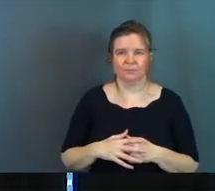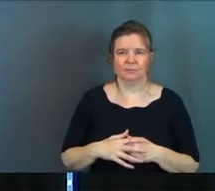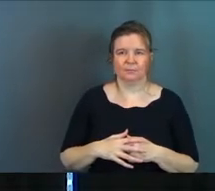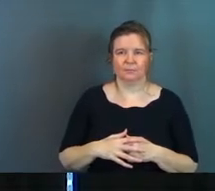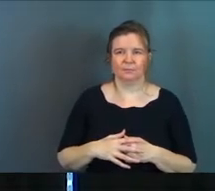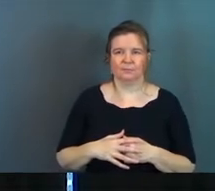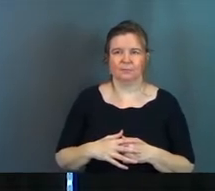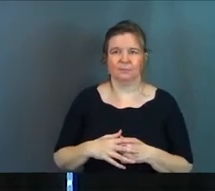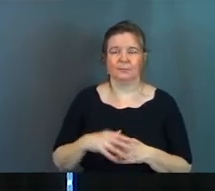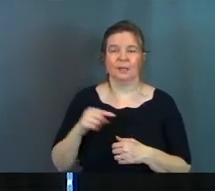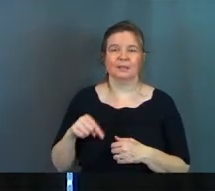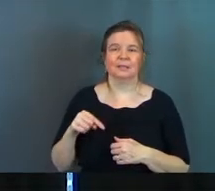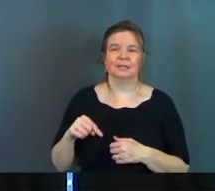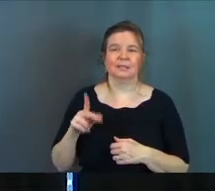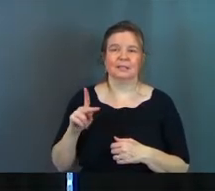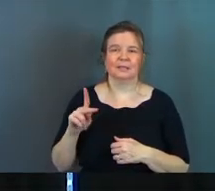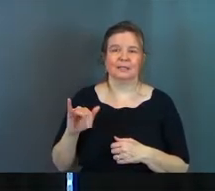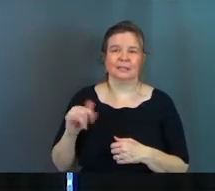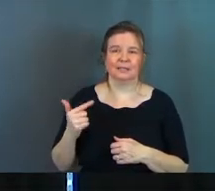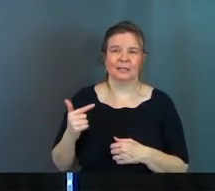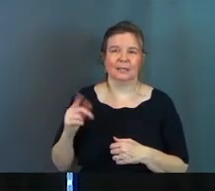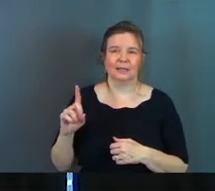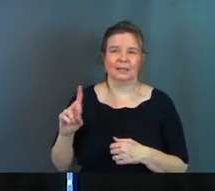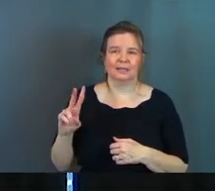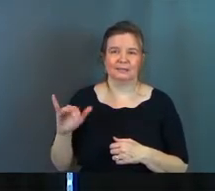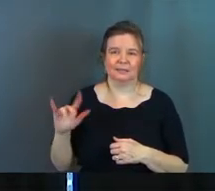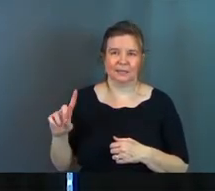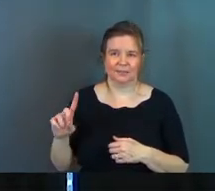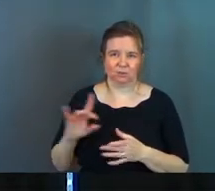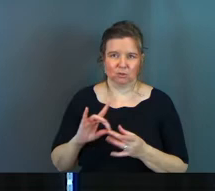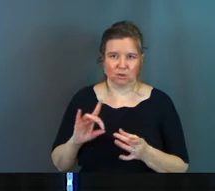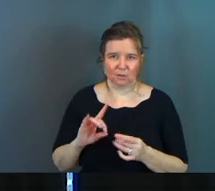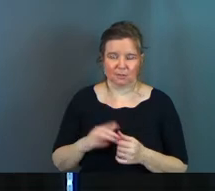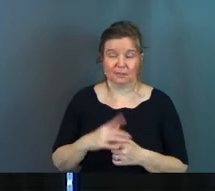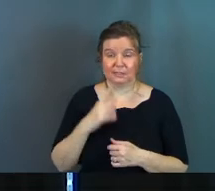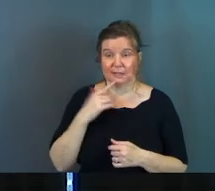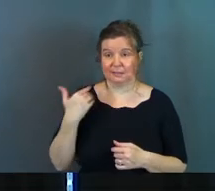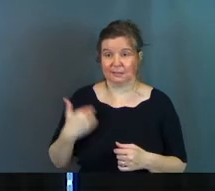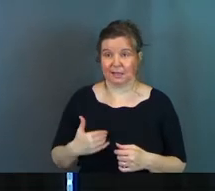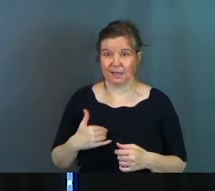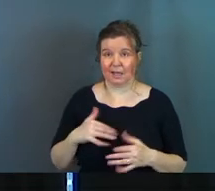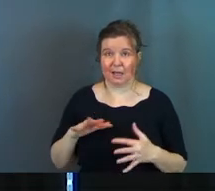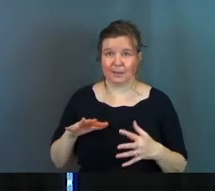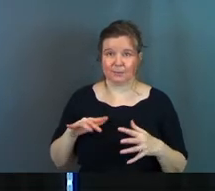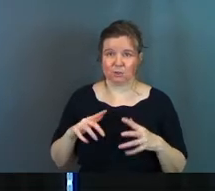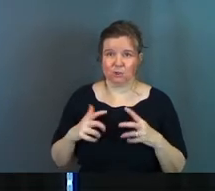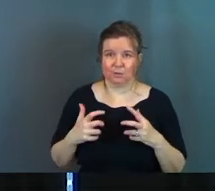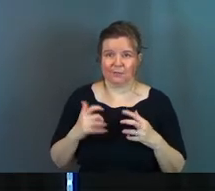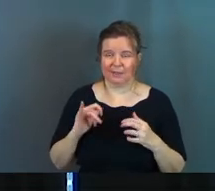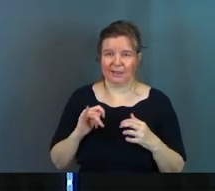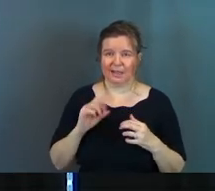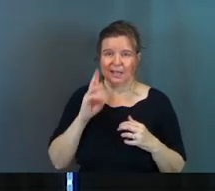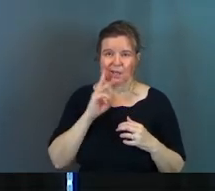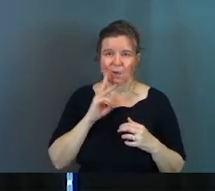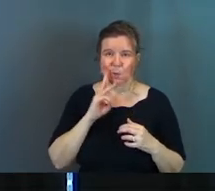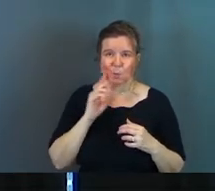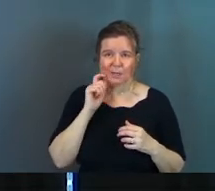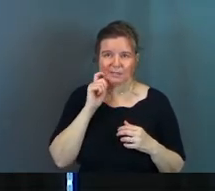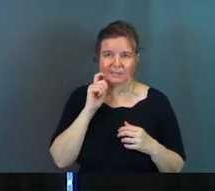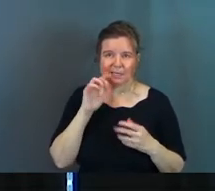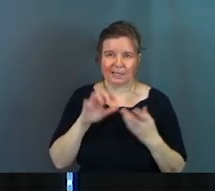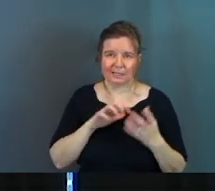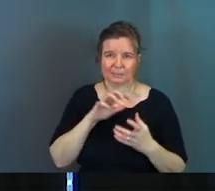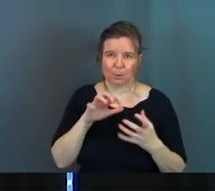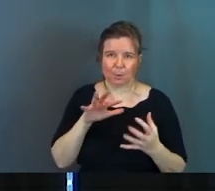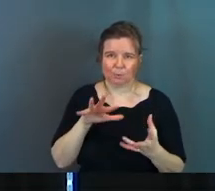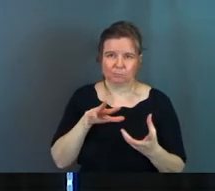Psalm 119:83. And this is King David talking. He says, I am shriveled like a wineskin in